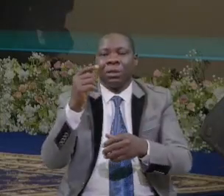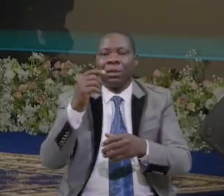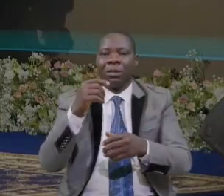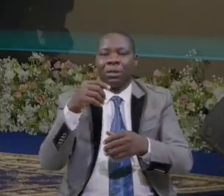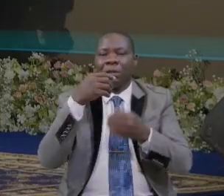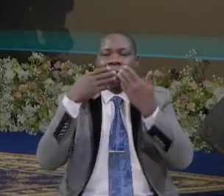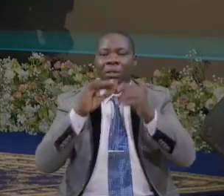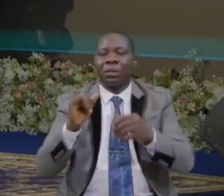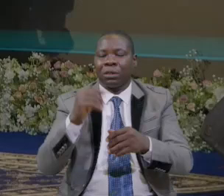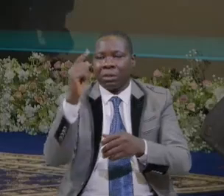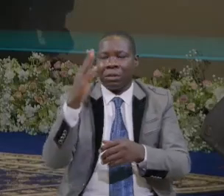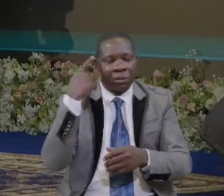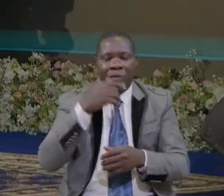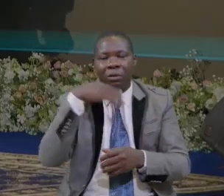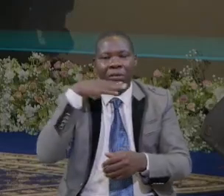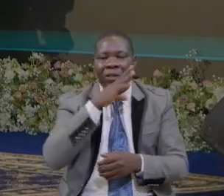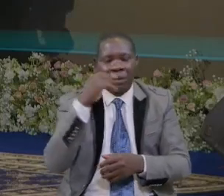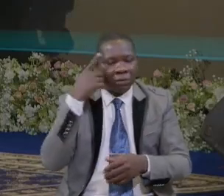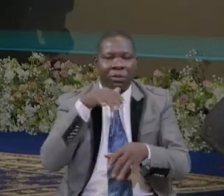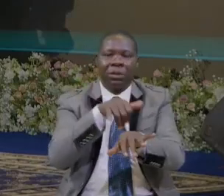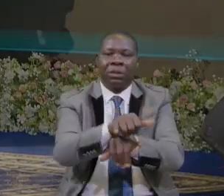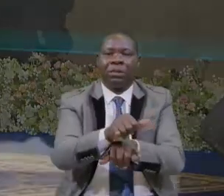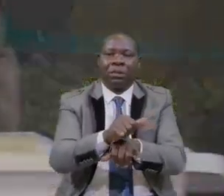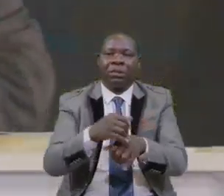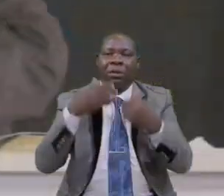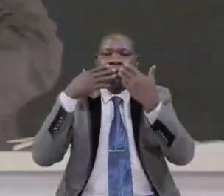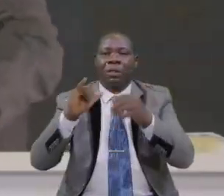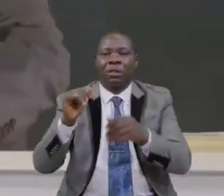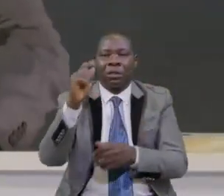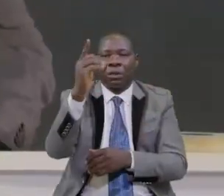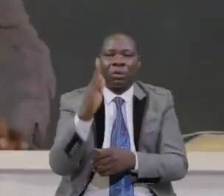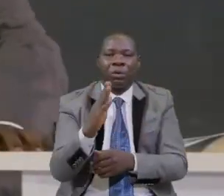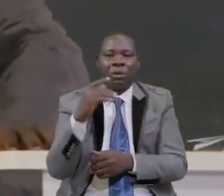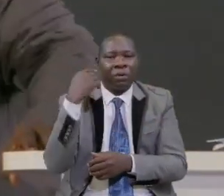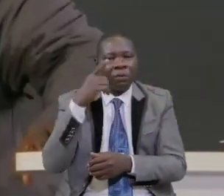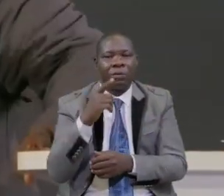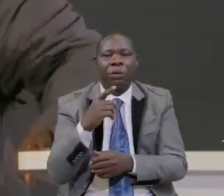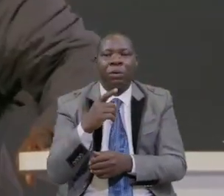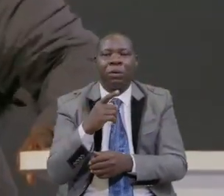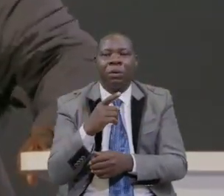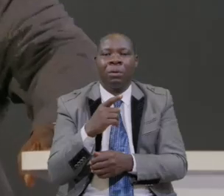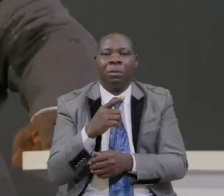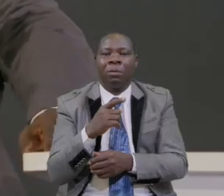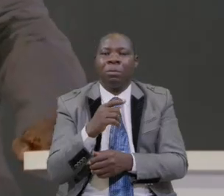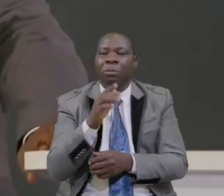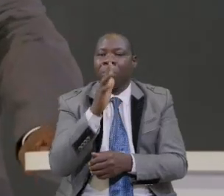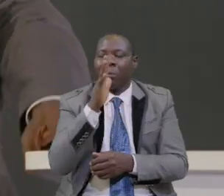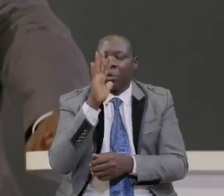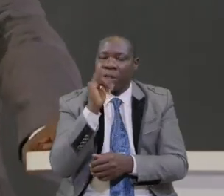for falsehood. Thanking God for motherly blindness.